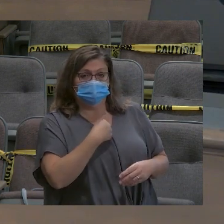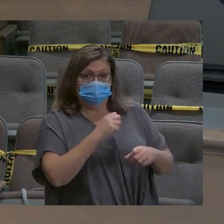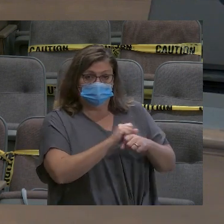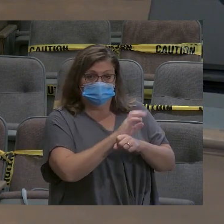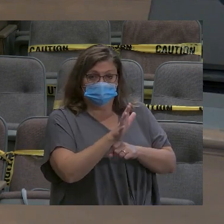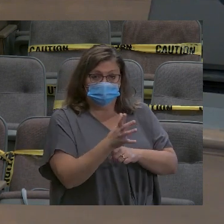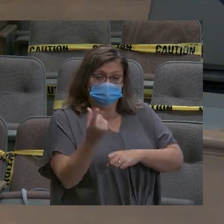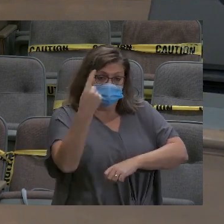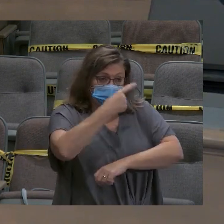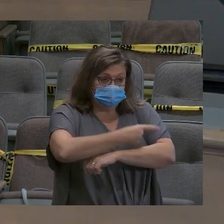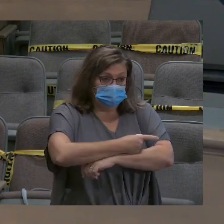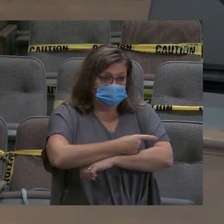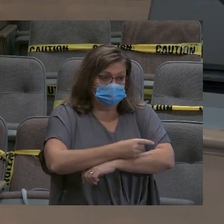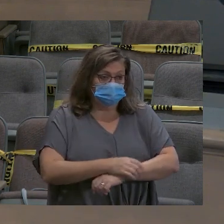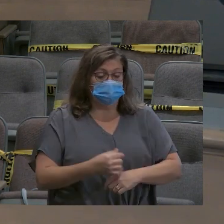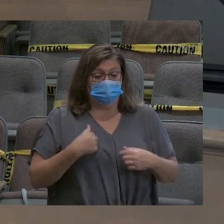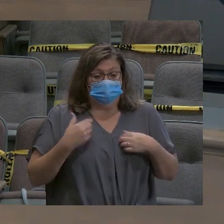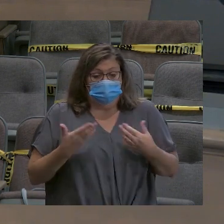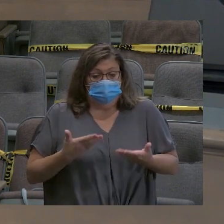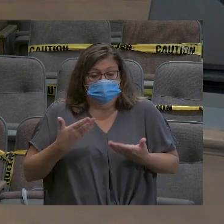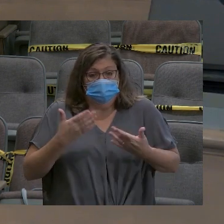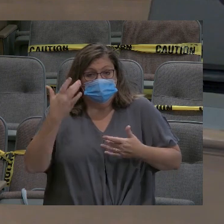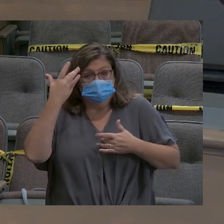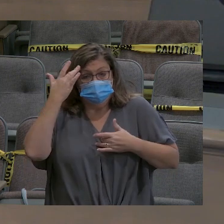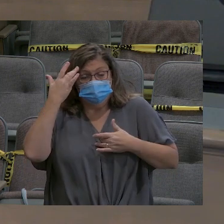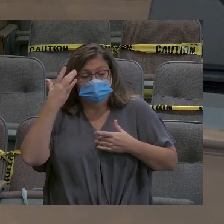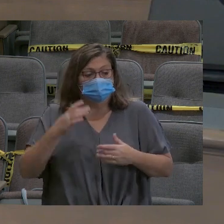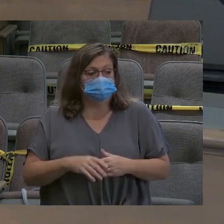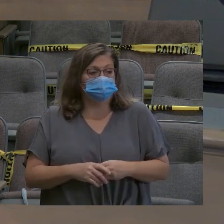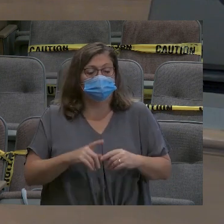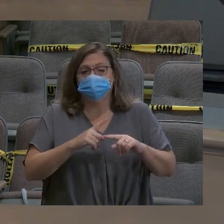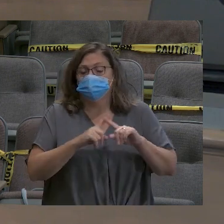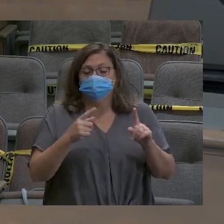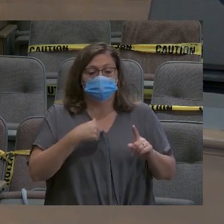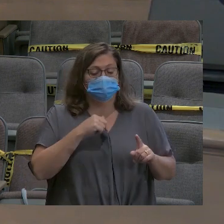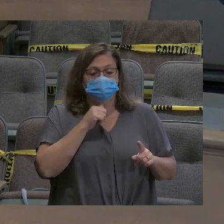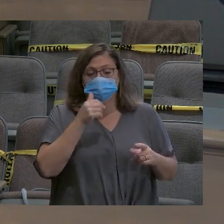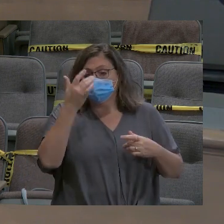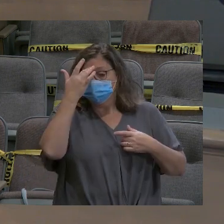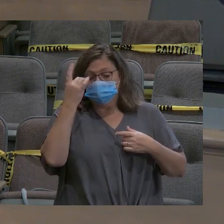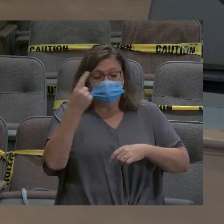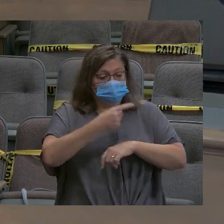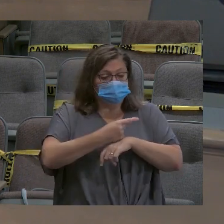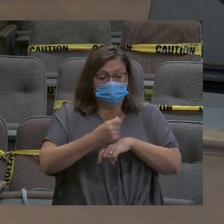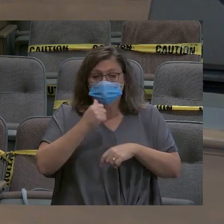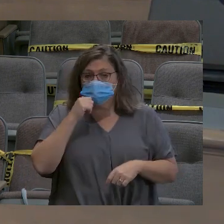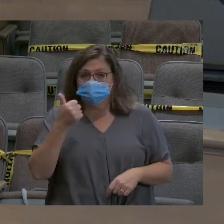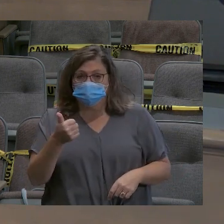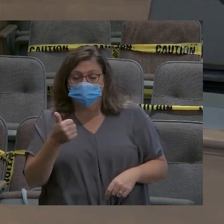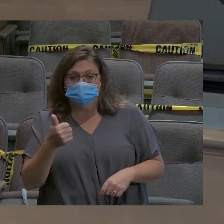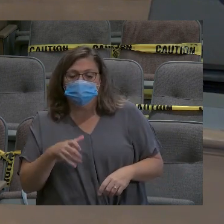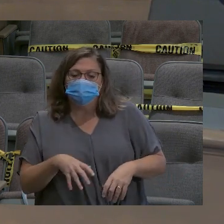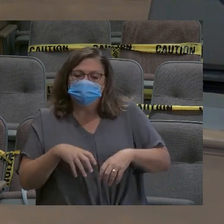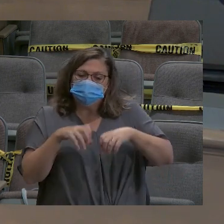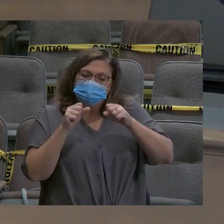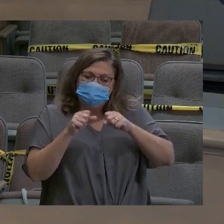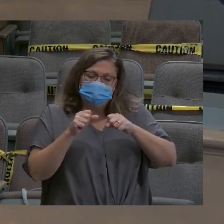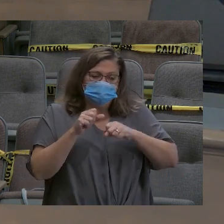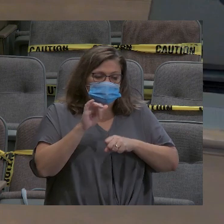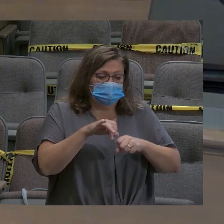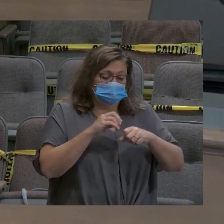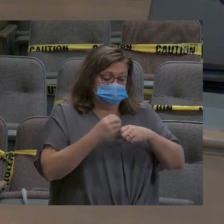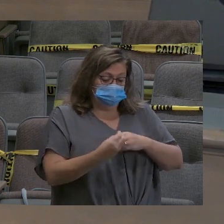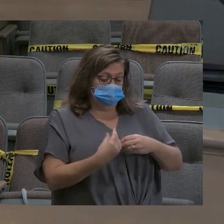today, I may get sick, but I'm not going to get sick today or tomorrow. It takes the germ at least